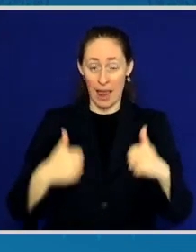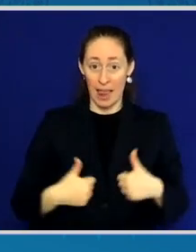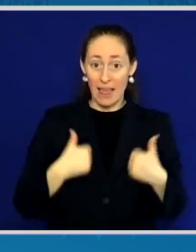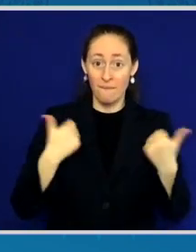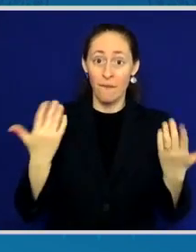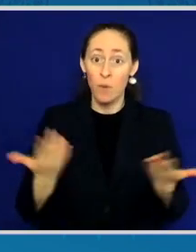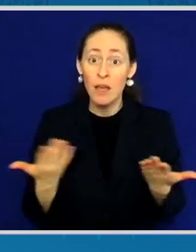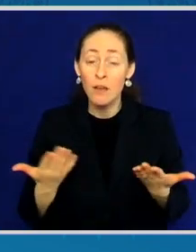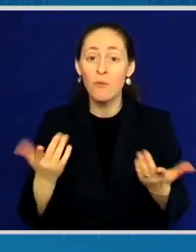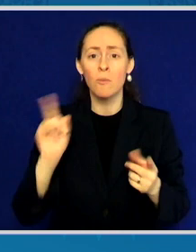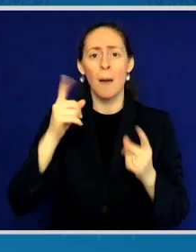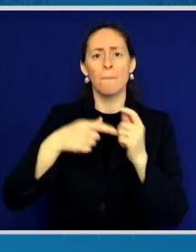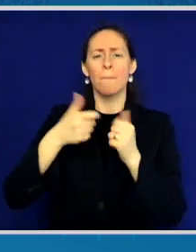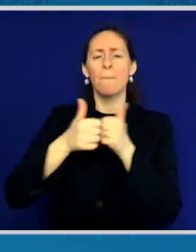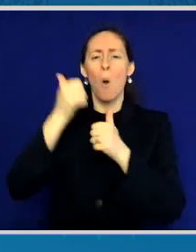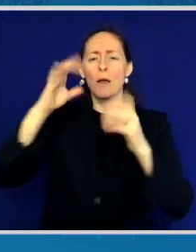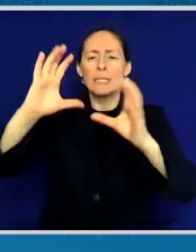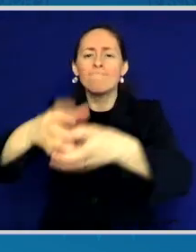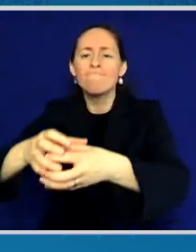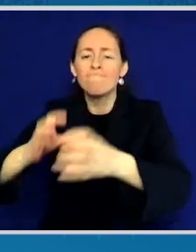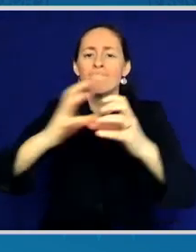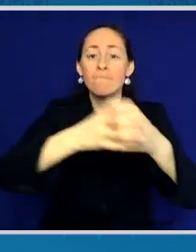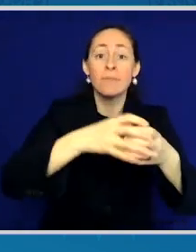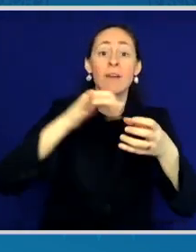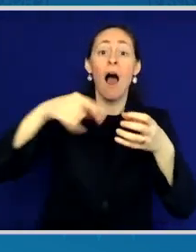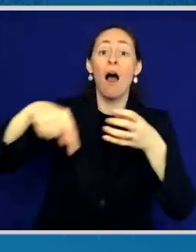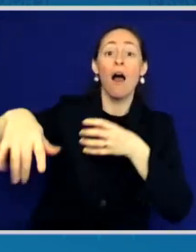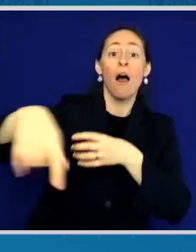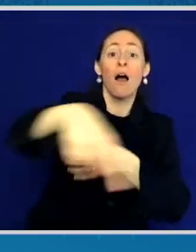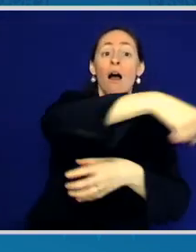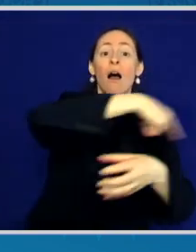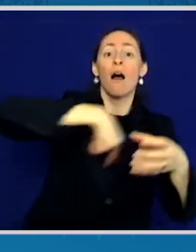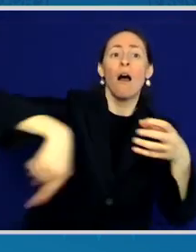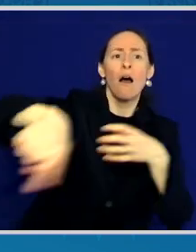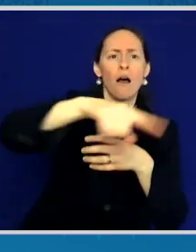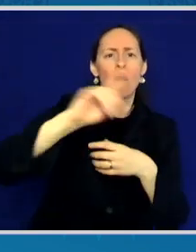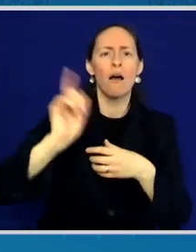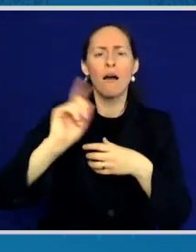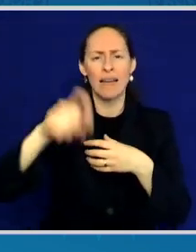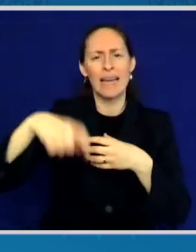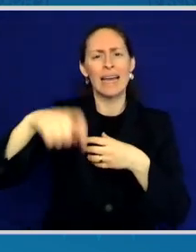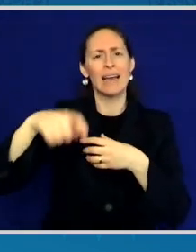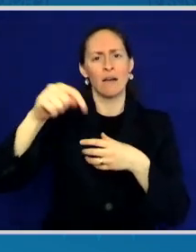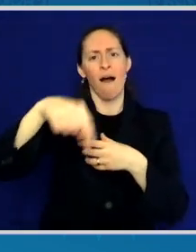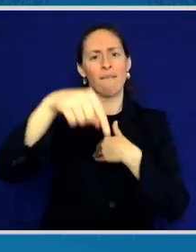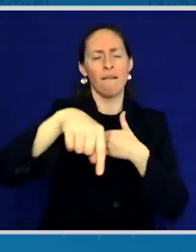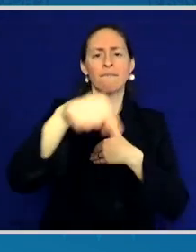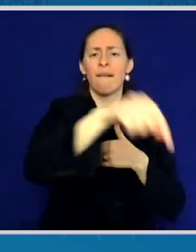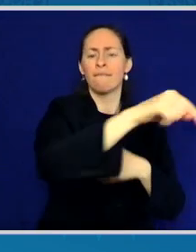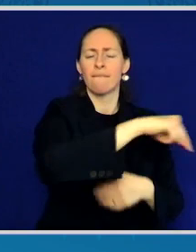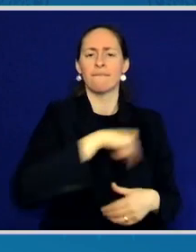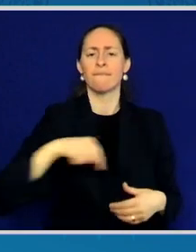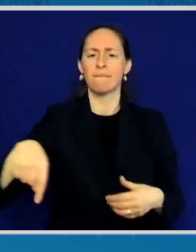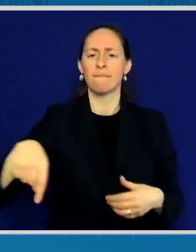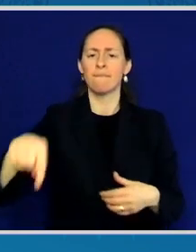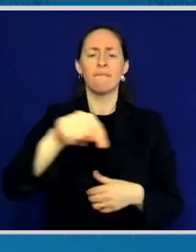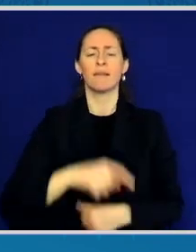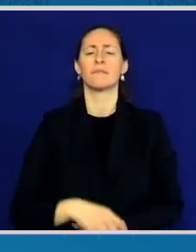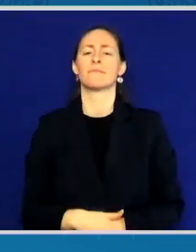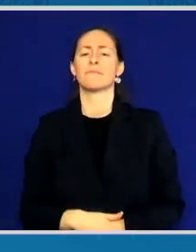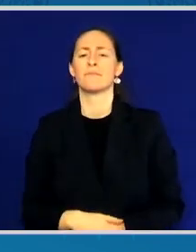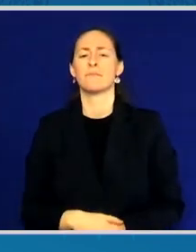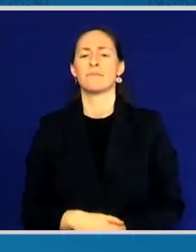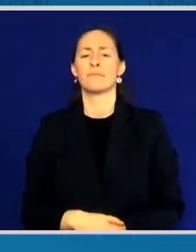job opportunities outside of those places. And so the neighborhood business districts in and